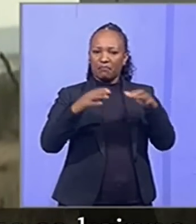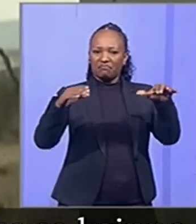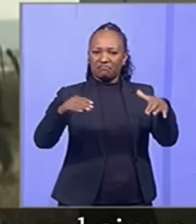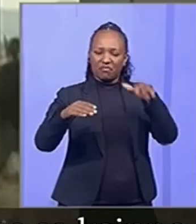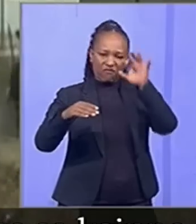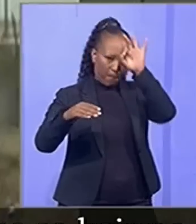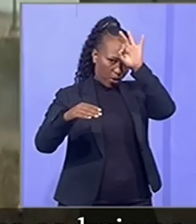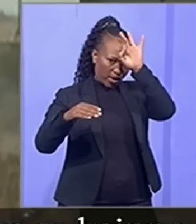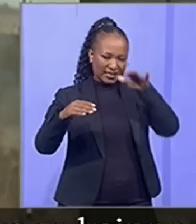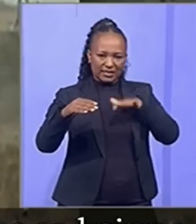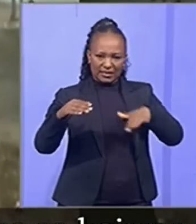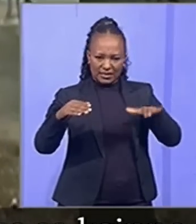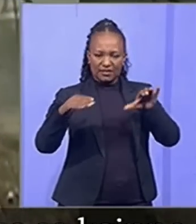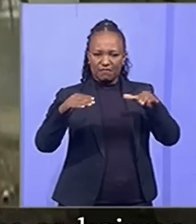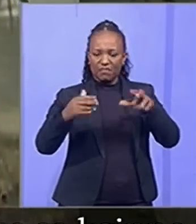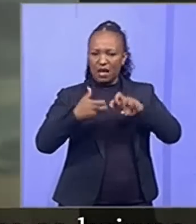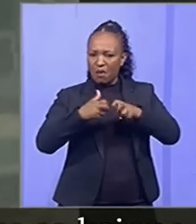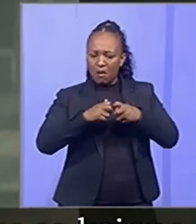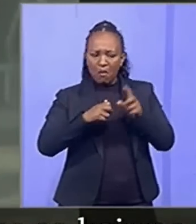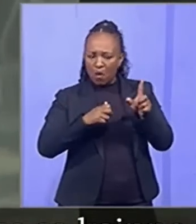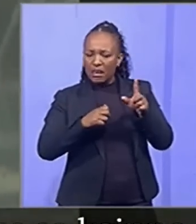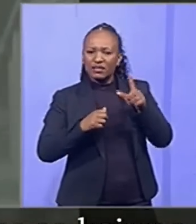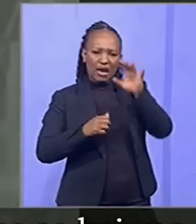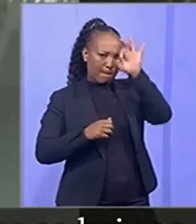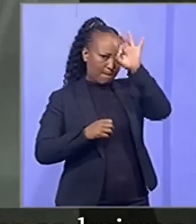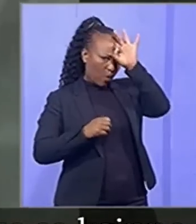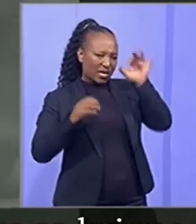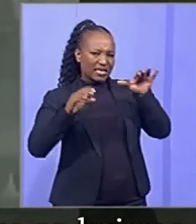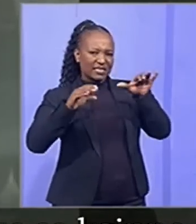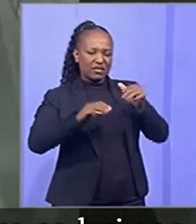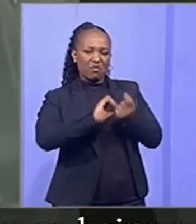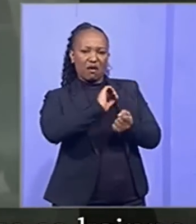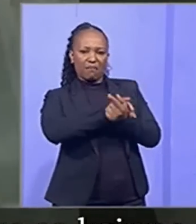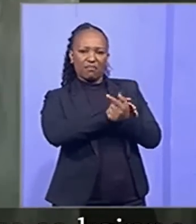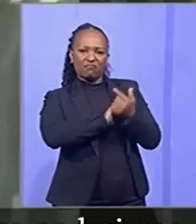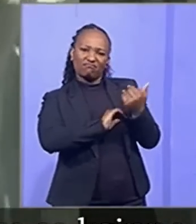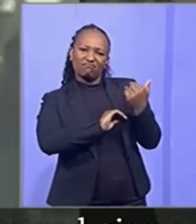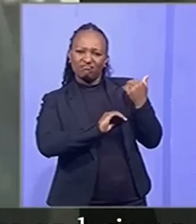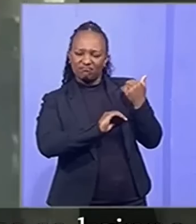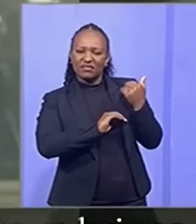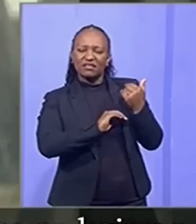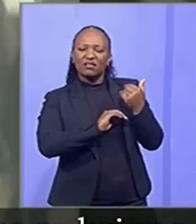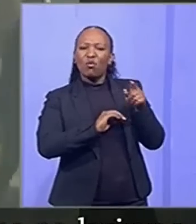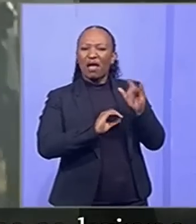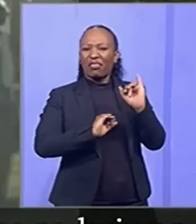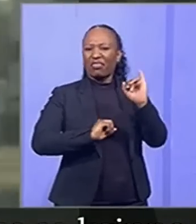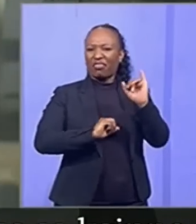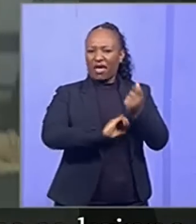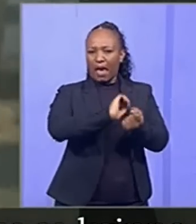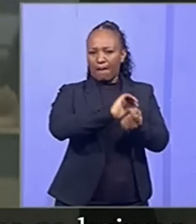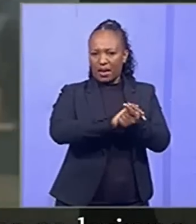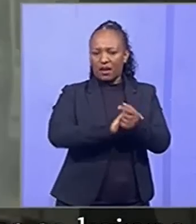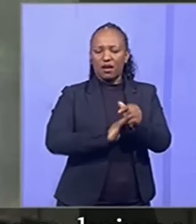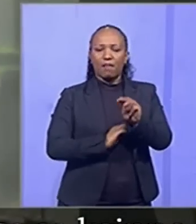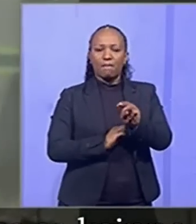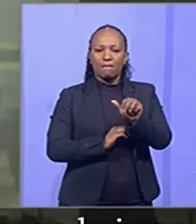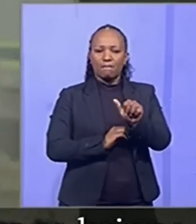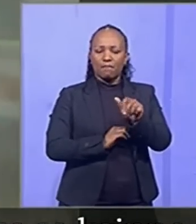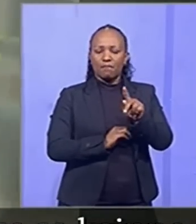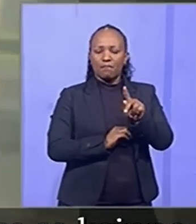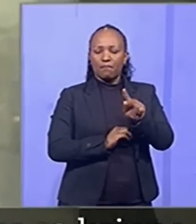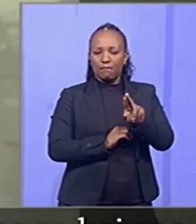go sekaseka mathata mo ditirelong tsa sepodisi a tlhageletseng ka nako ya dikhudego tsa Marikana. Seno ke moraga gore commission e tlhagise